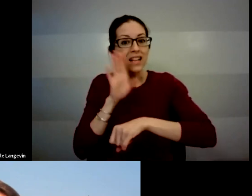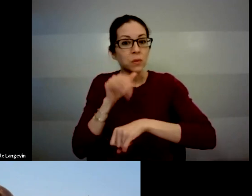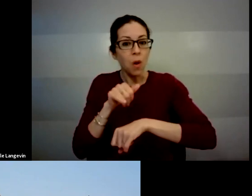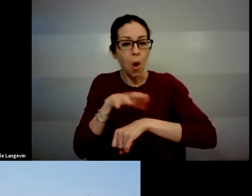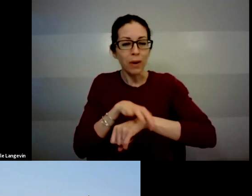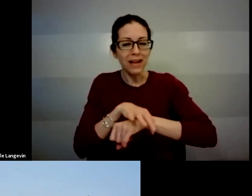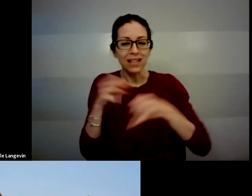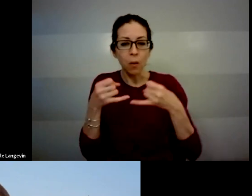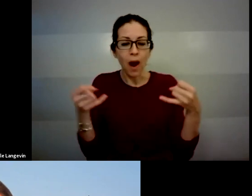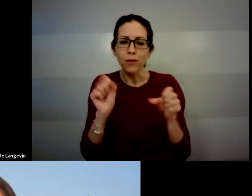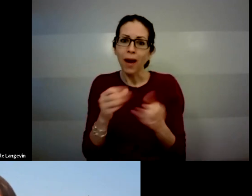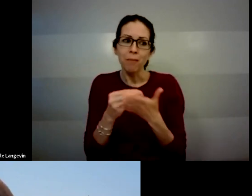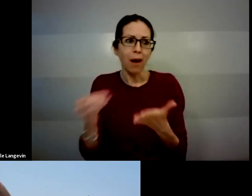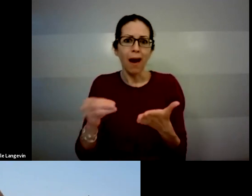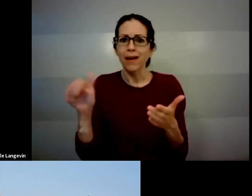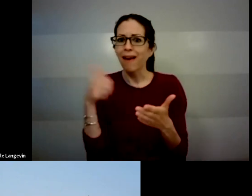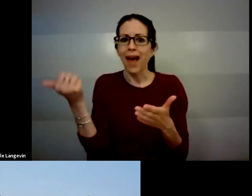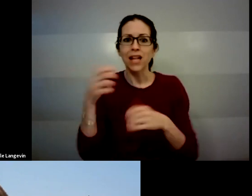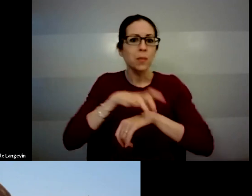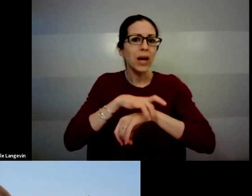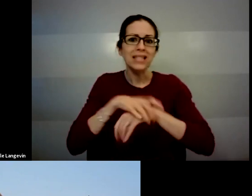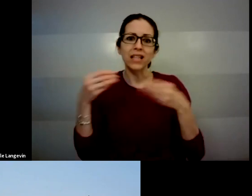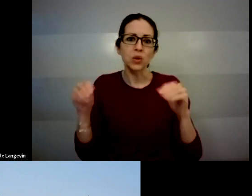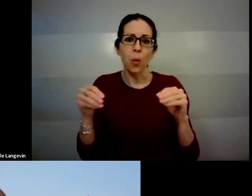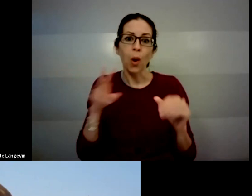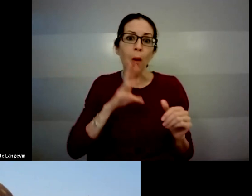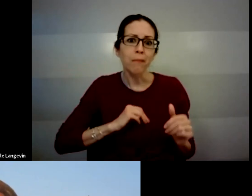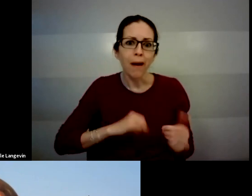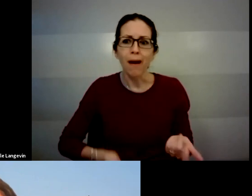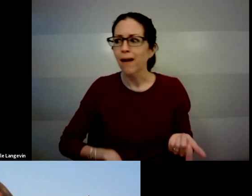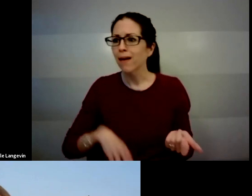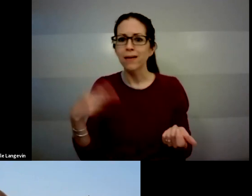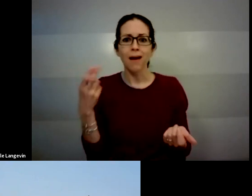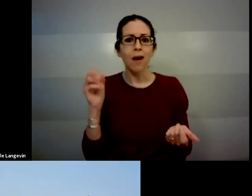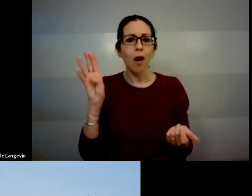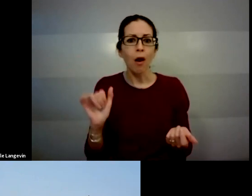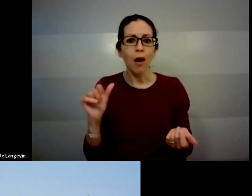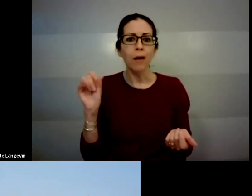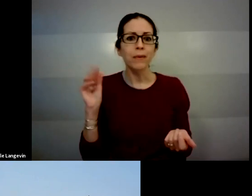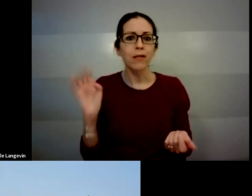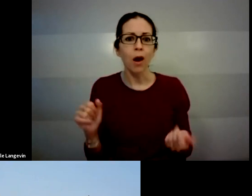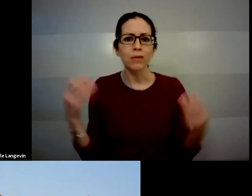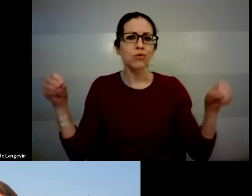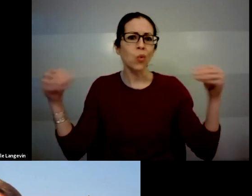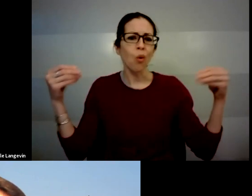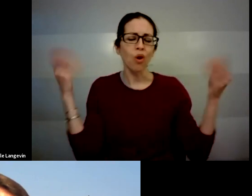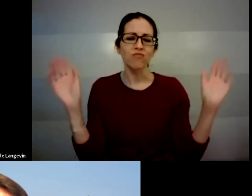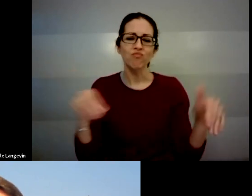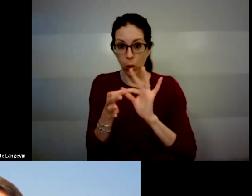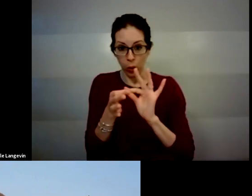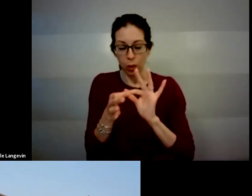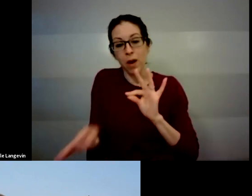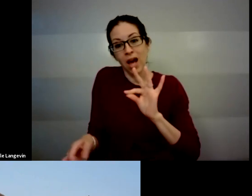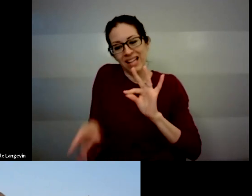you can buy at any bracelet store, even at Walmart or Hobby Lobby, anything like that. So we create two little loops, glue them